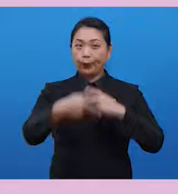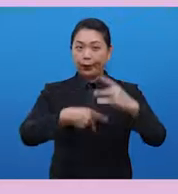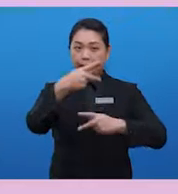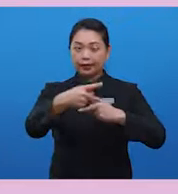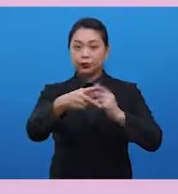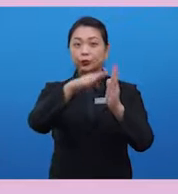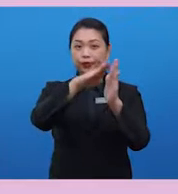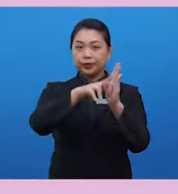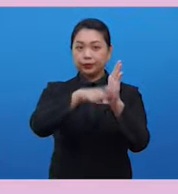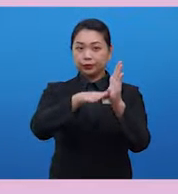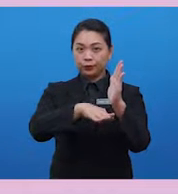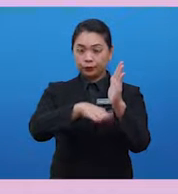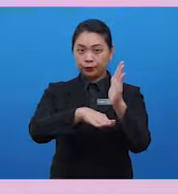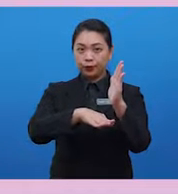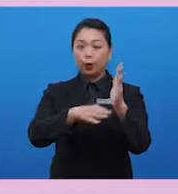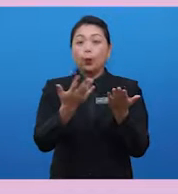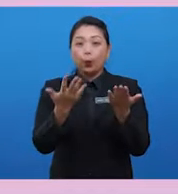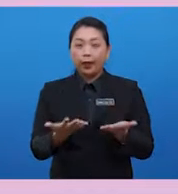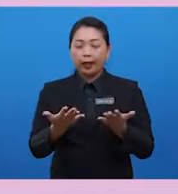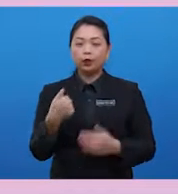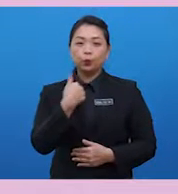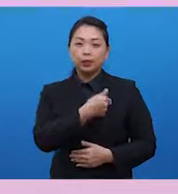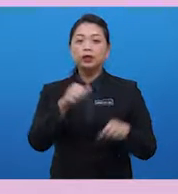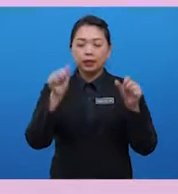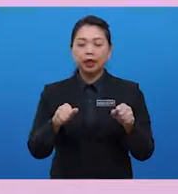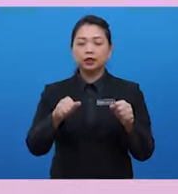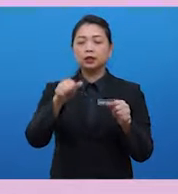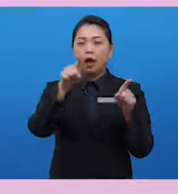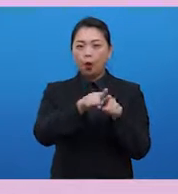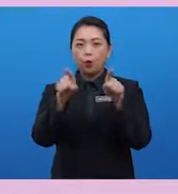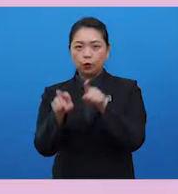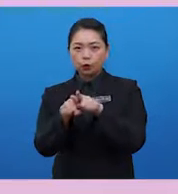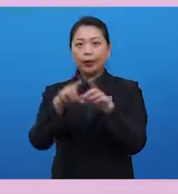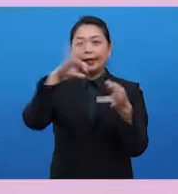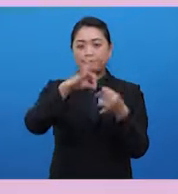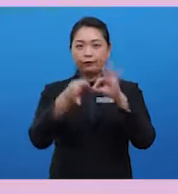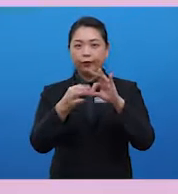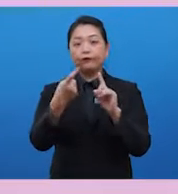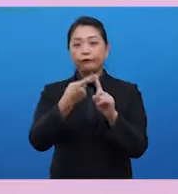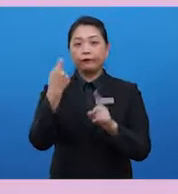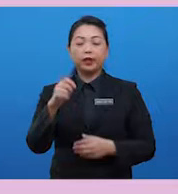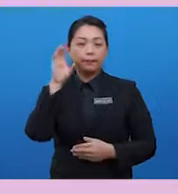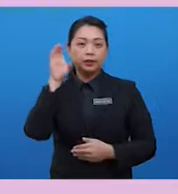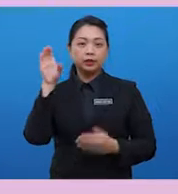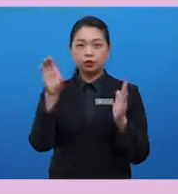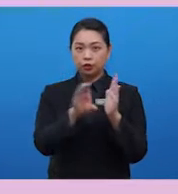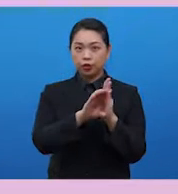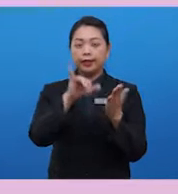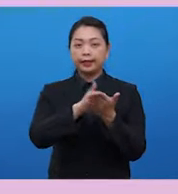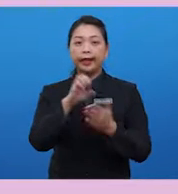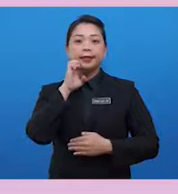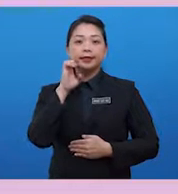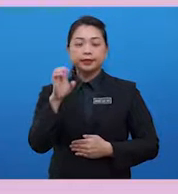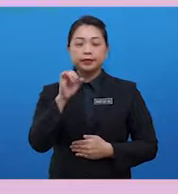her weight. We can also infer from the picture that she is not happy with